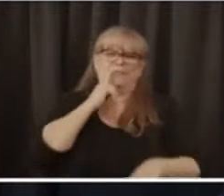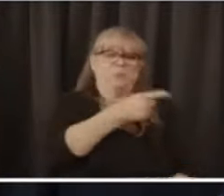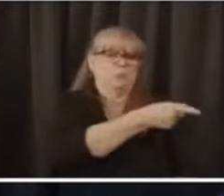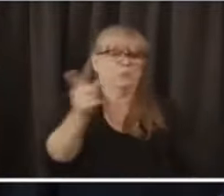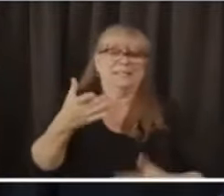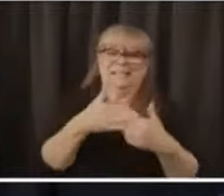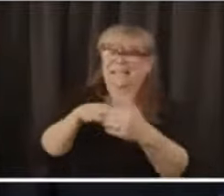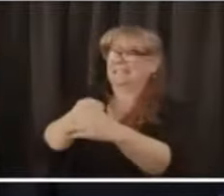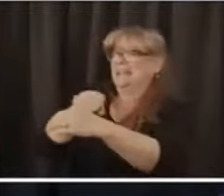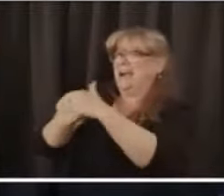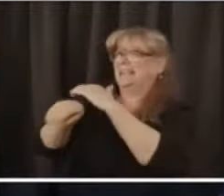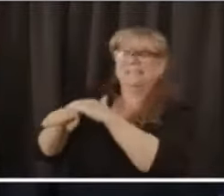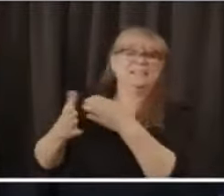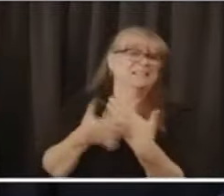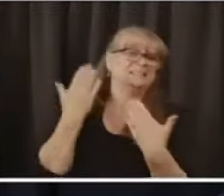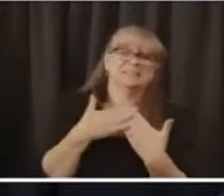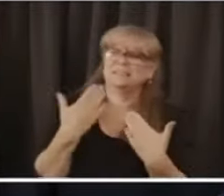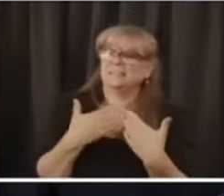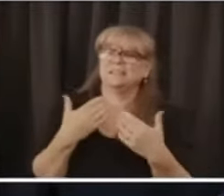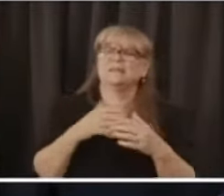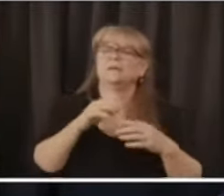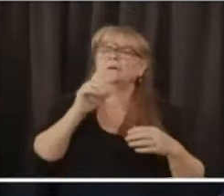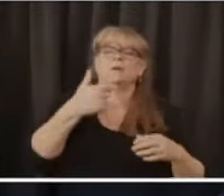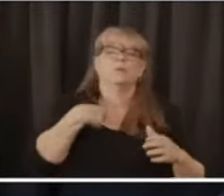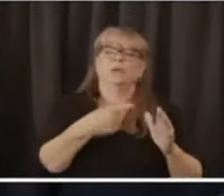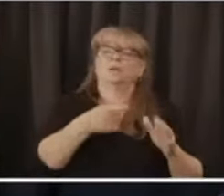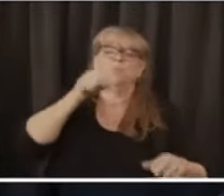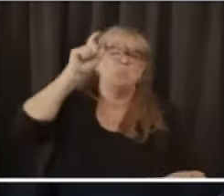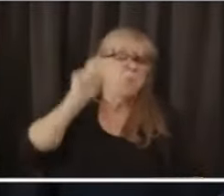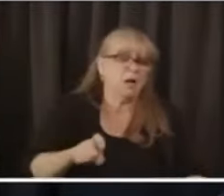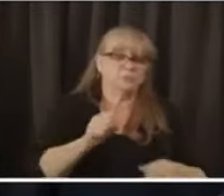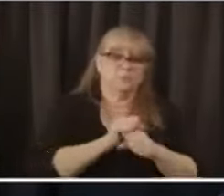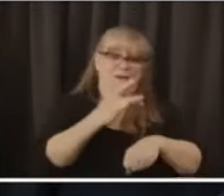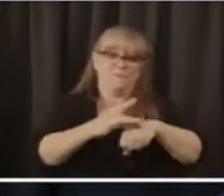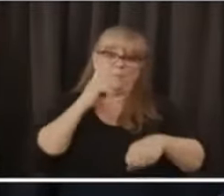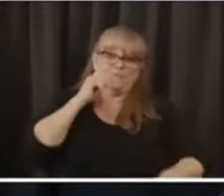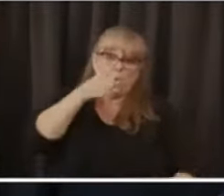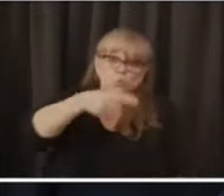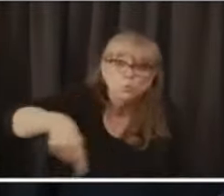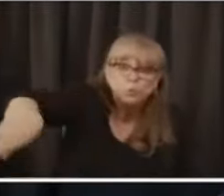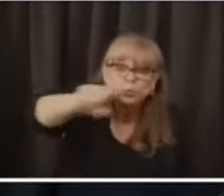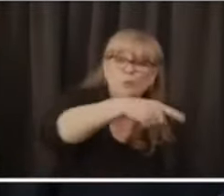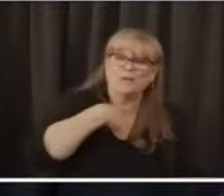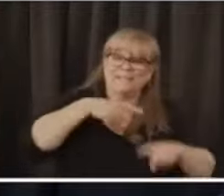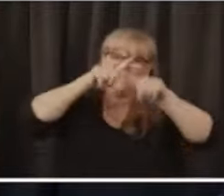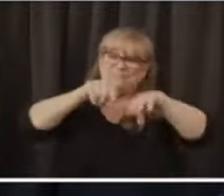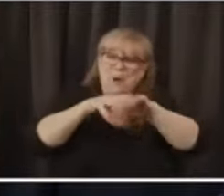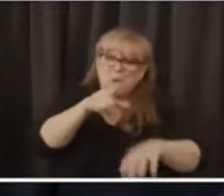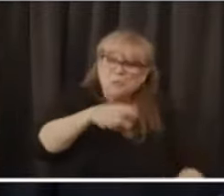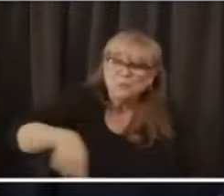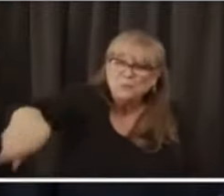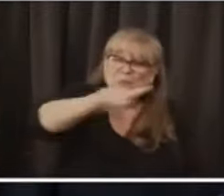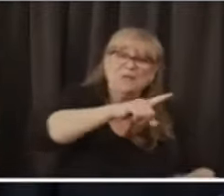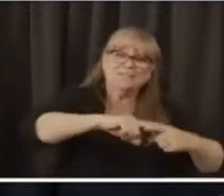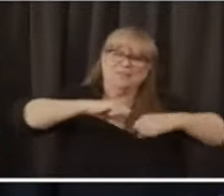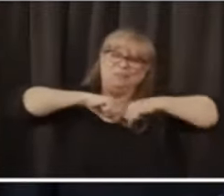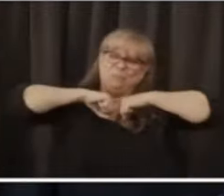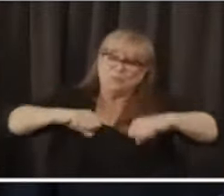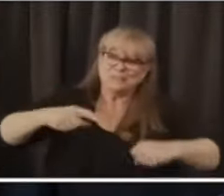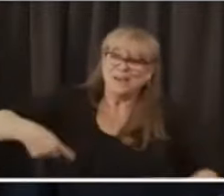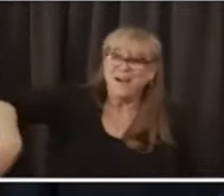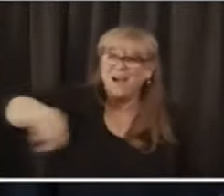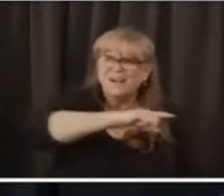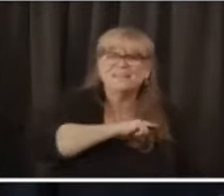of that's on us to make that available, and then that's on you to take advantage of that opportunity to protect yourself, protect your life, protect your family, protect